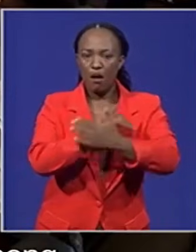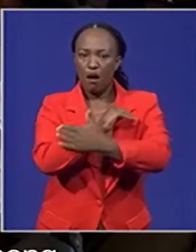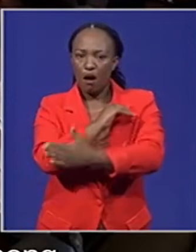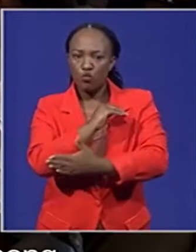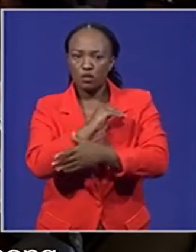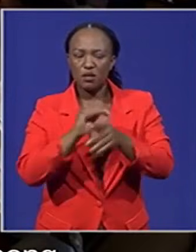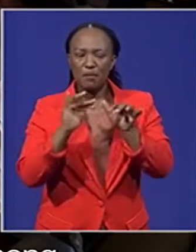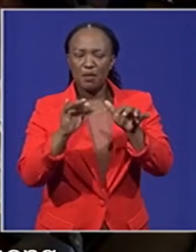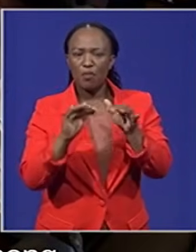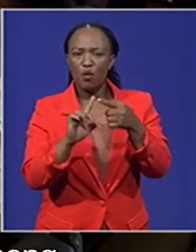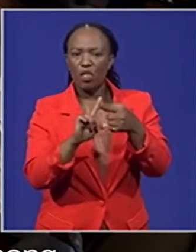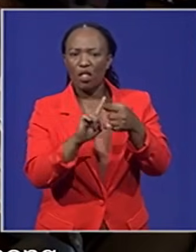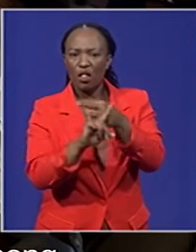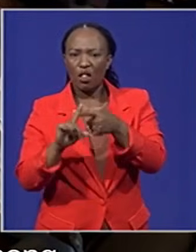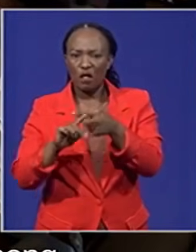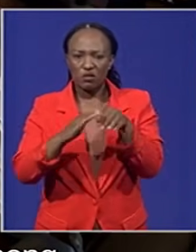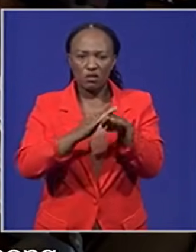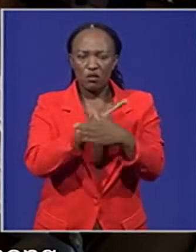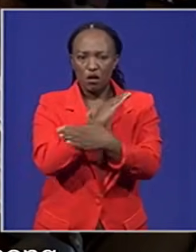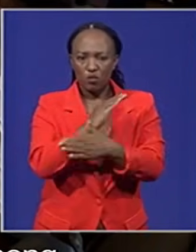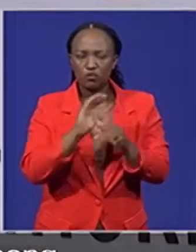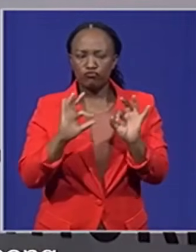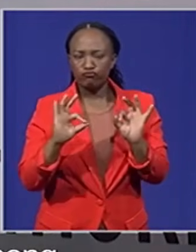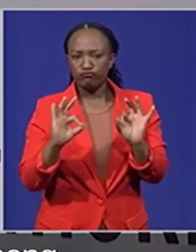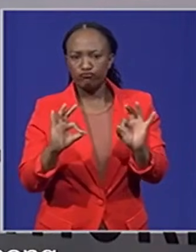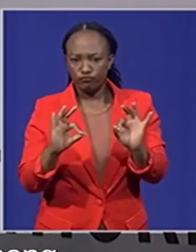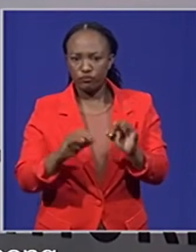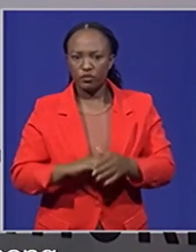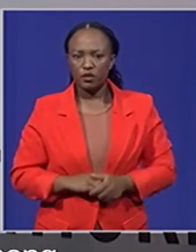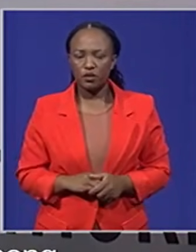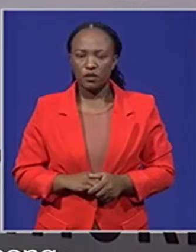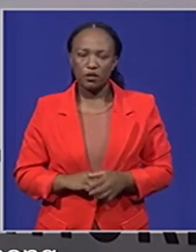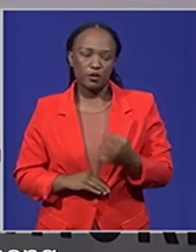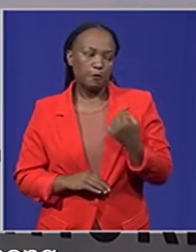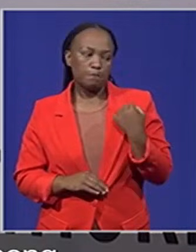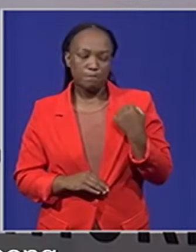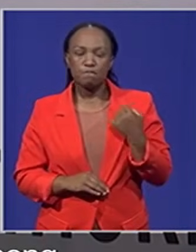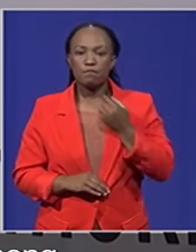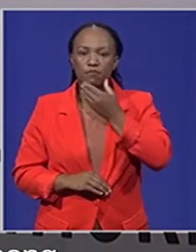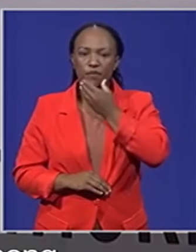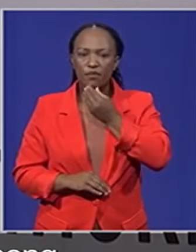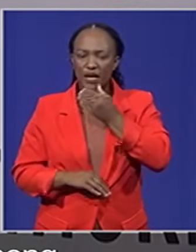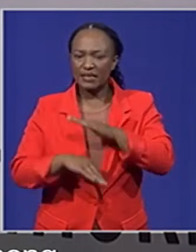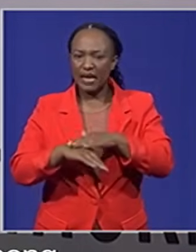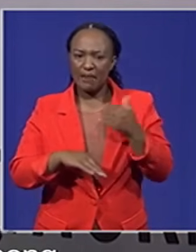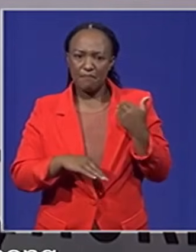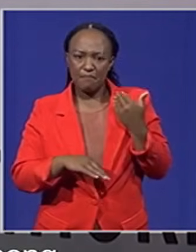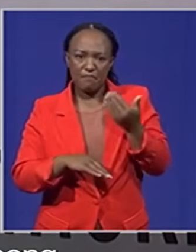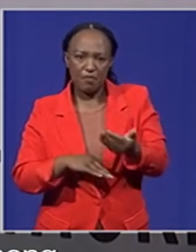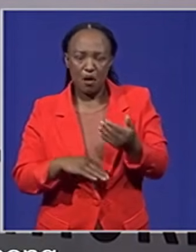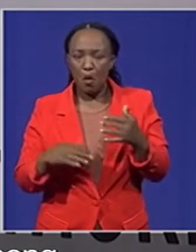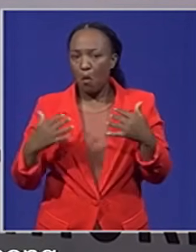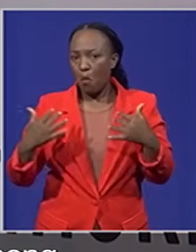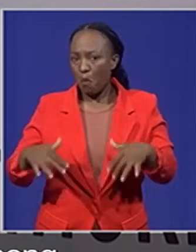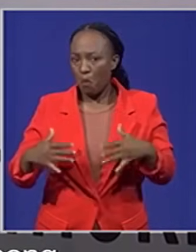lwantšhana le mediro yeo e sego molaong a atlega. During this past festive season, there has been a marked